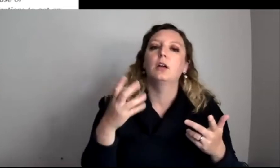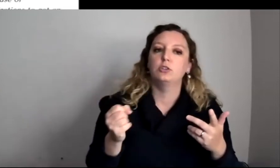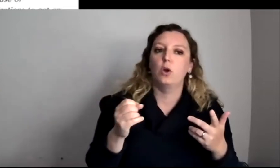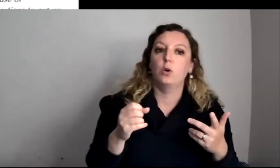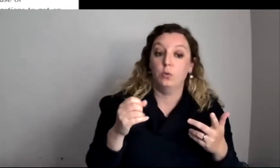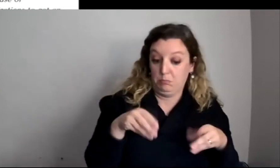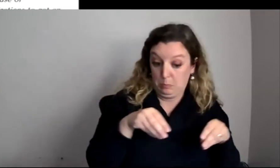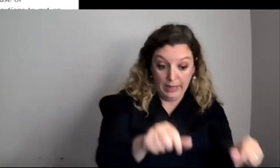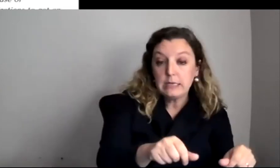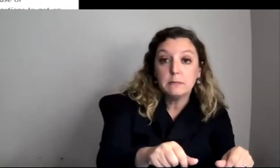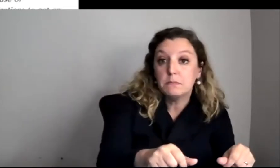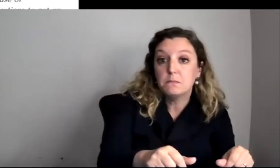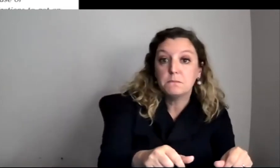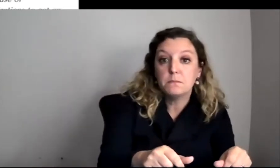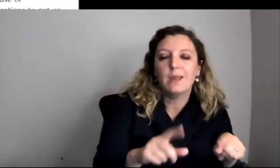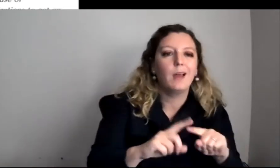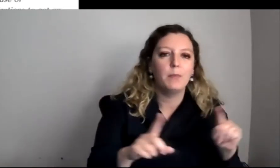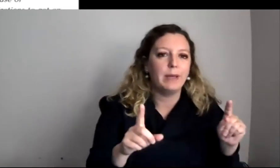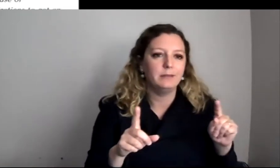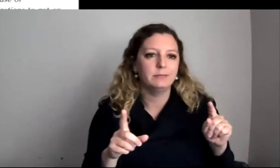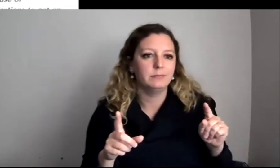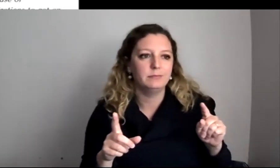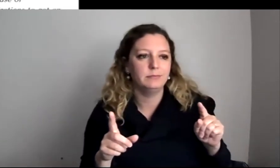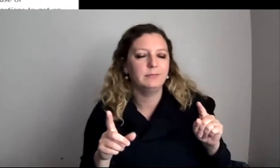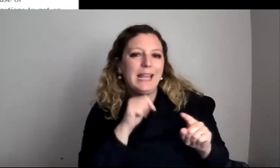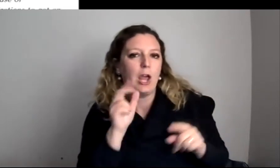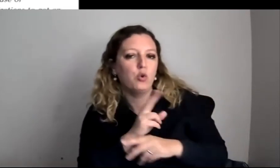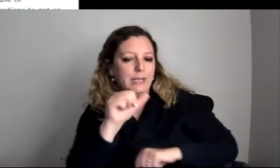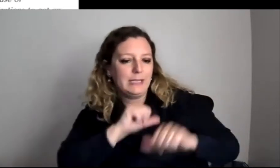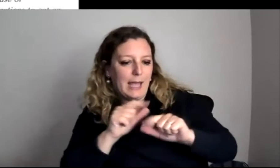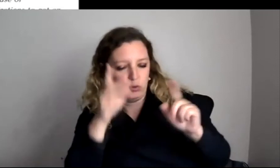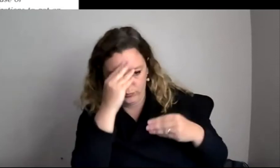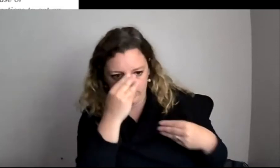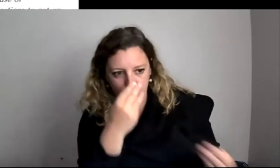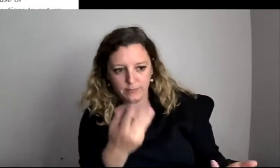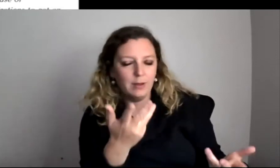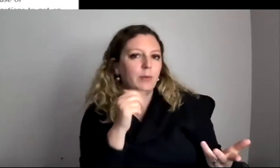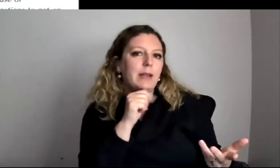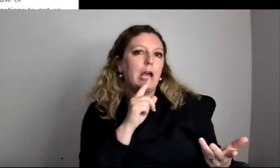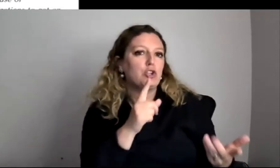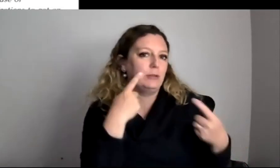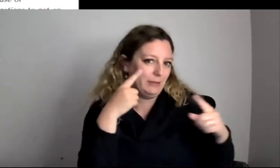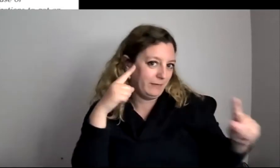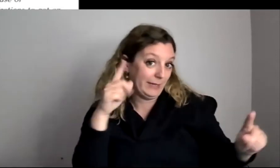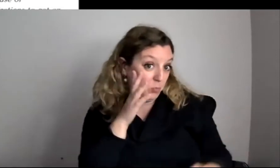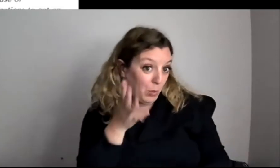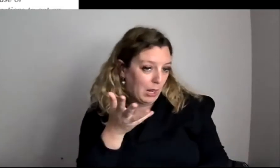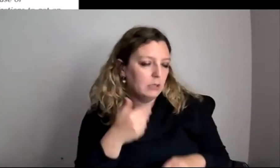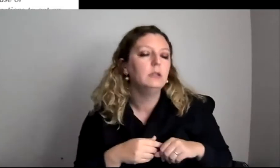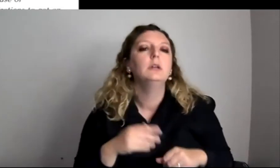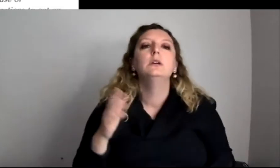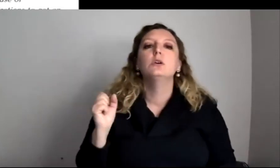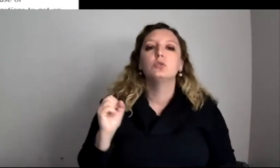these things, but it's not really necessarily informed by science, and so we don't really know how effective it's going to be. And